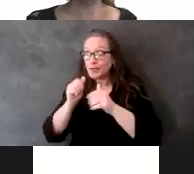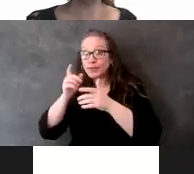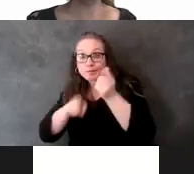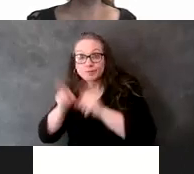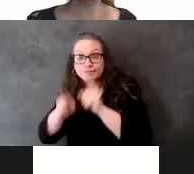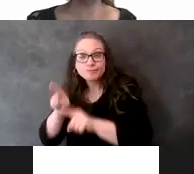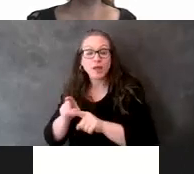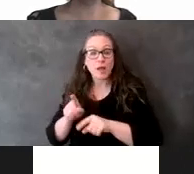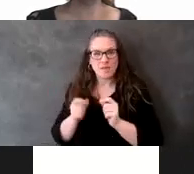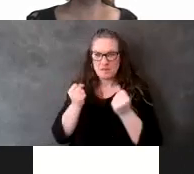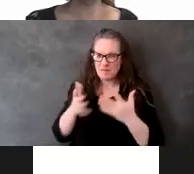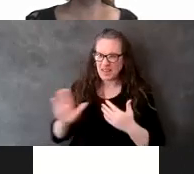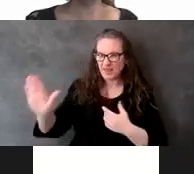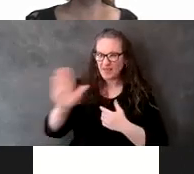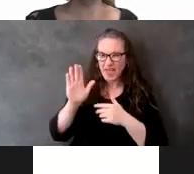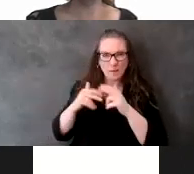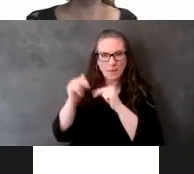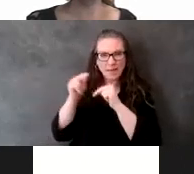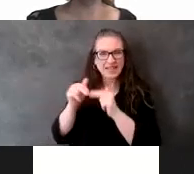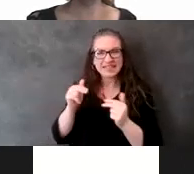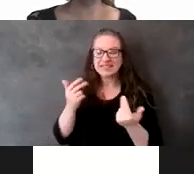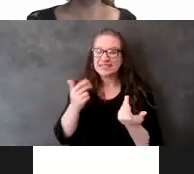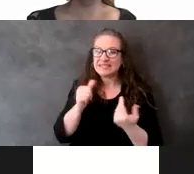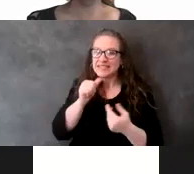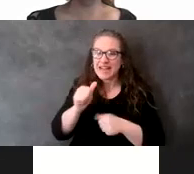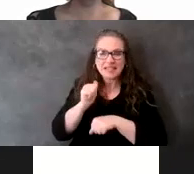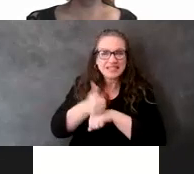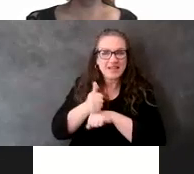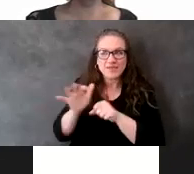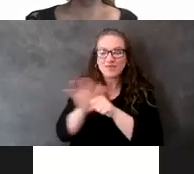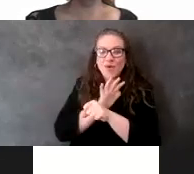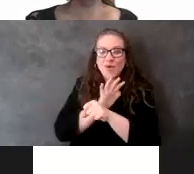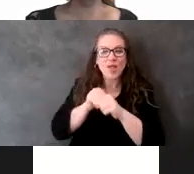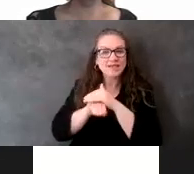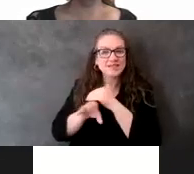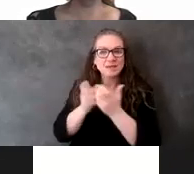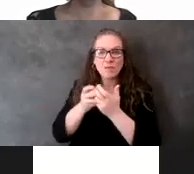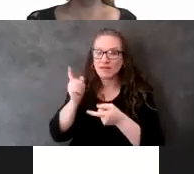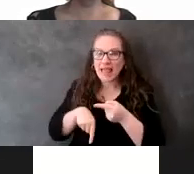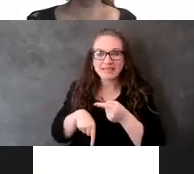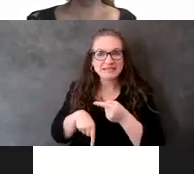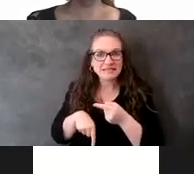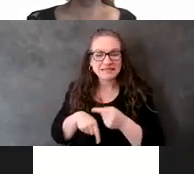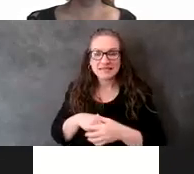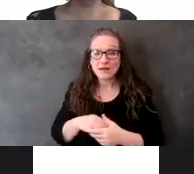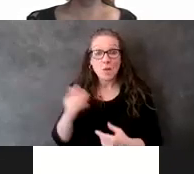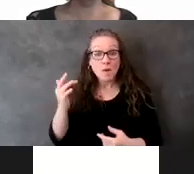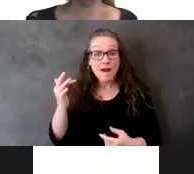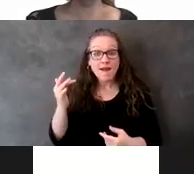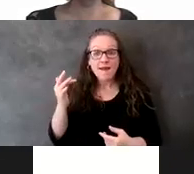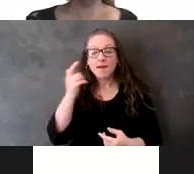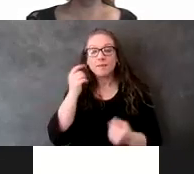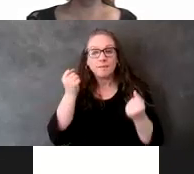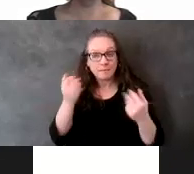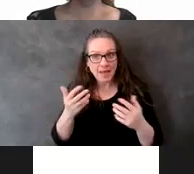that many of these facilities were not set up for full accessibility, primarily because many of the facilities that we